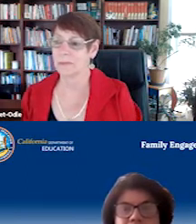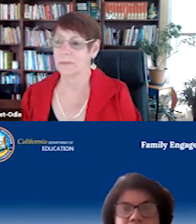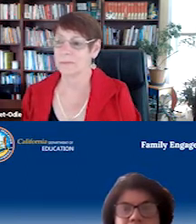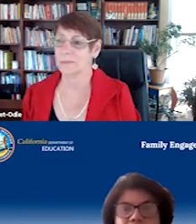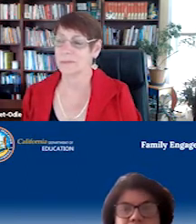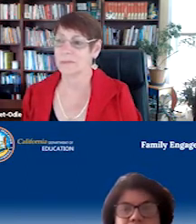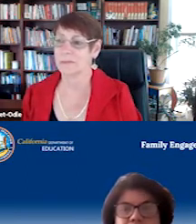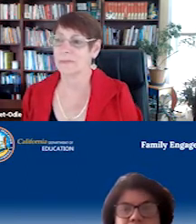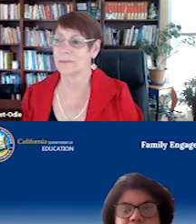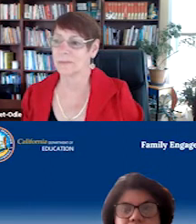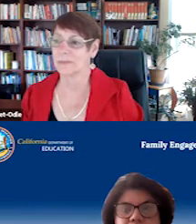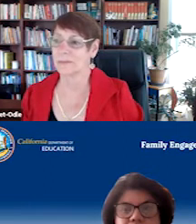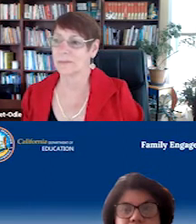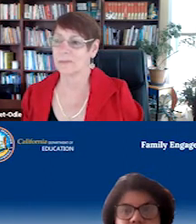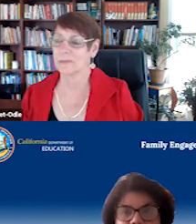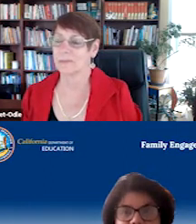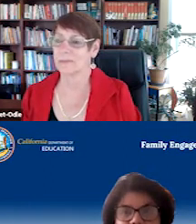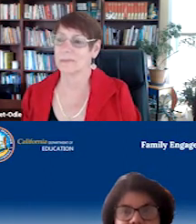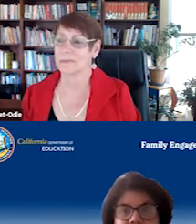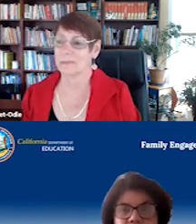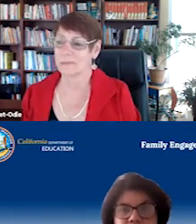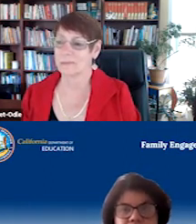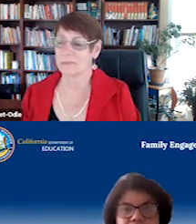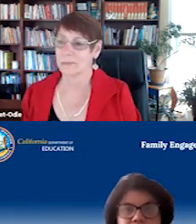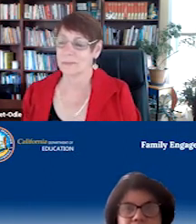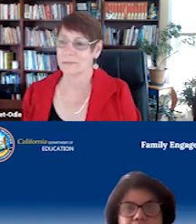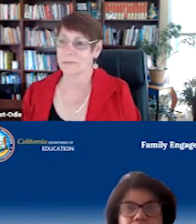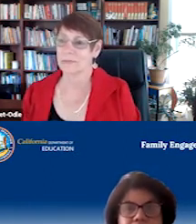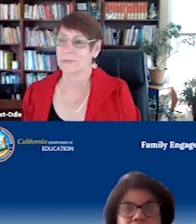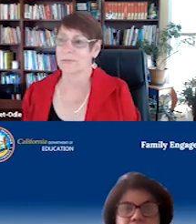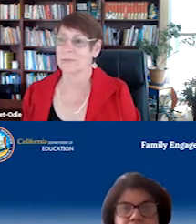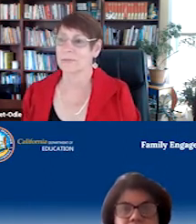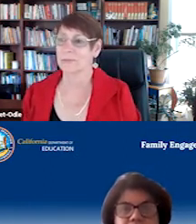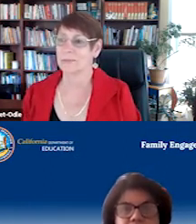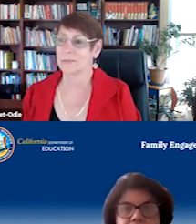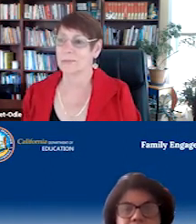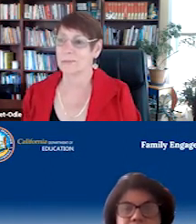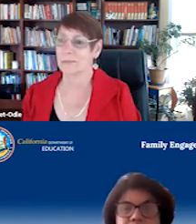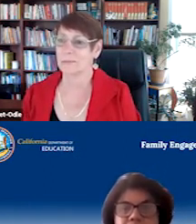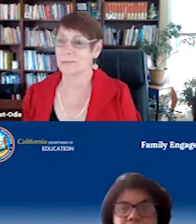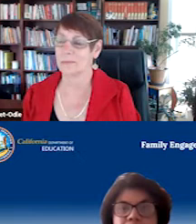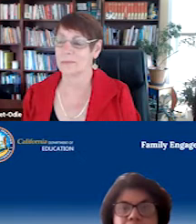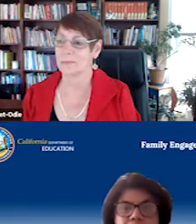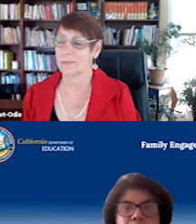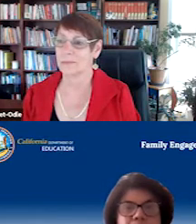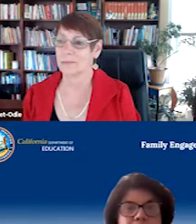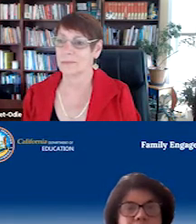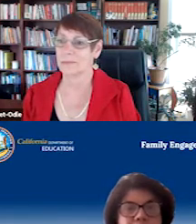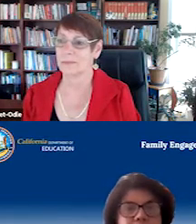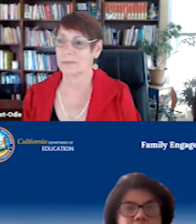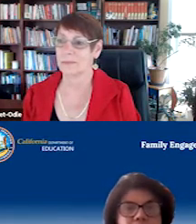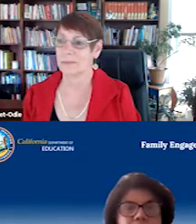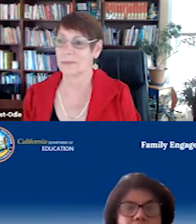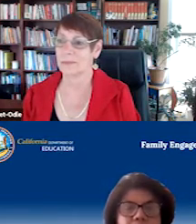centers. It's related to the IDEA Part B preschool, LRE, and parent involvement, as well as Part